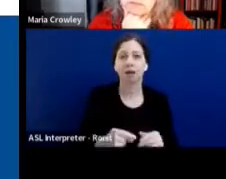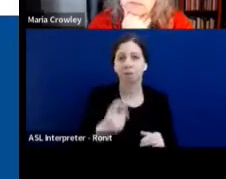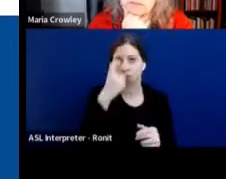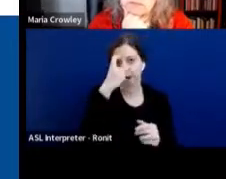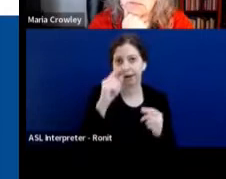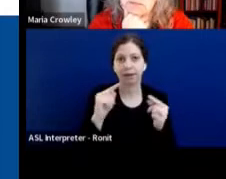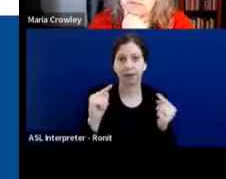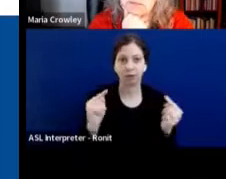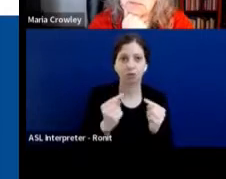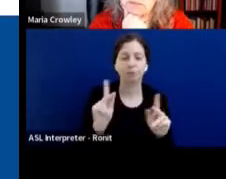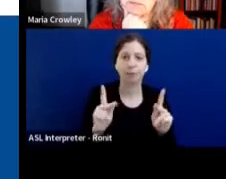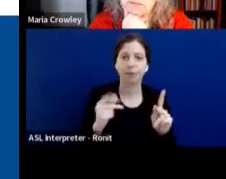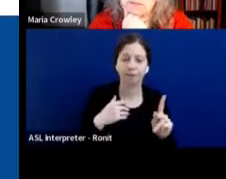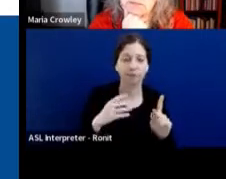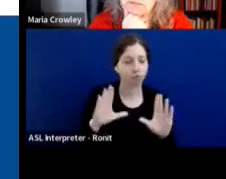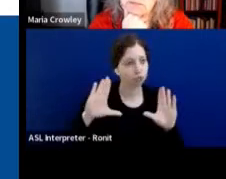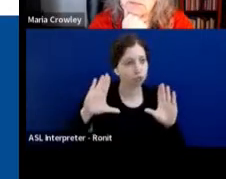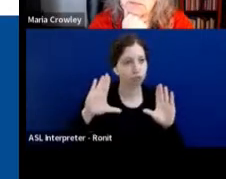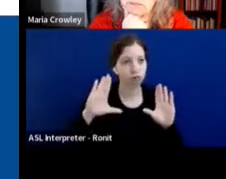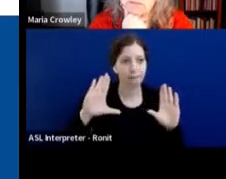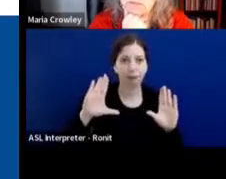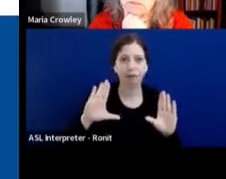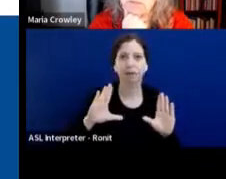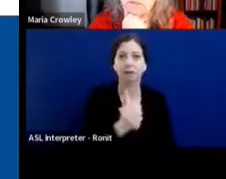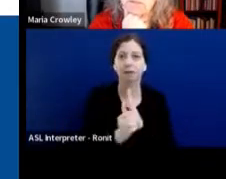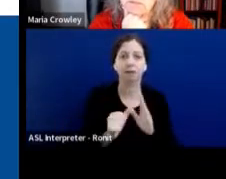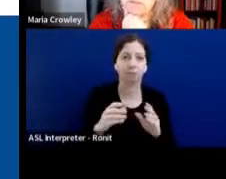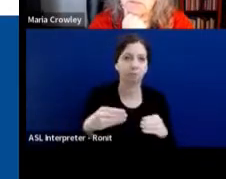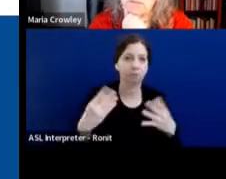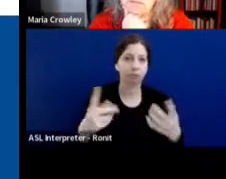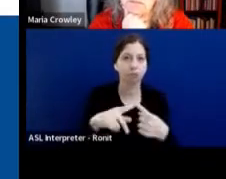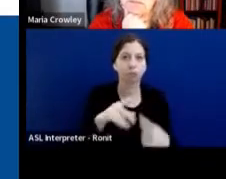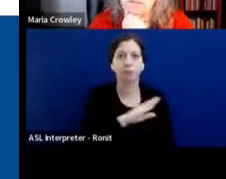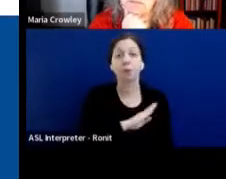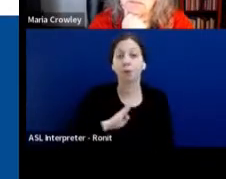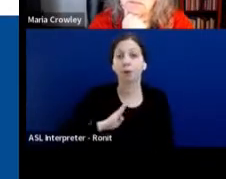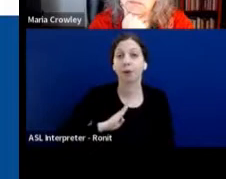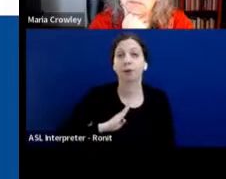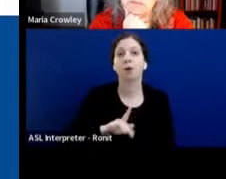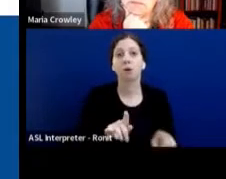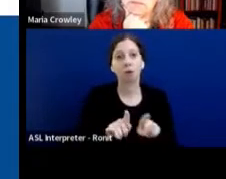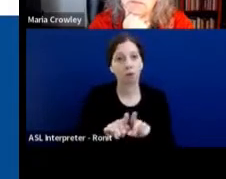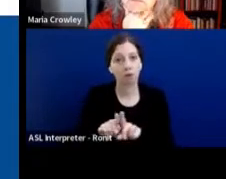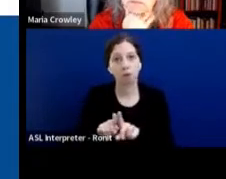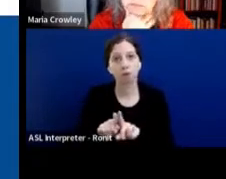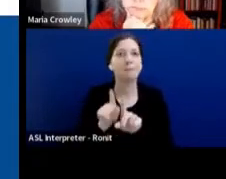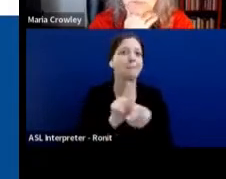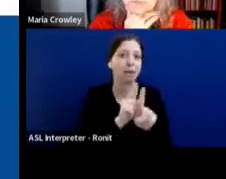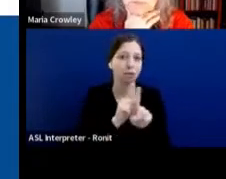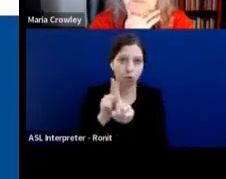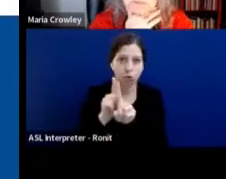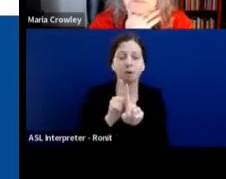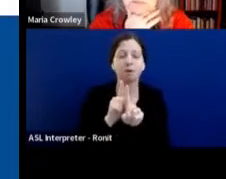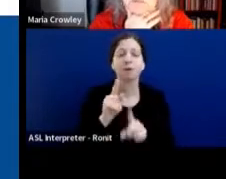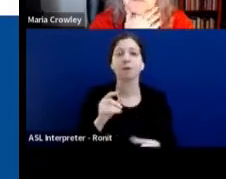have just tremendous skills that could be given to the board. And as well as we get mentored. We get mentored